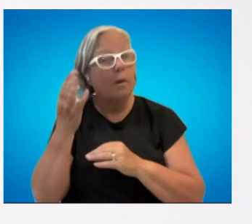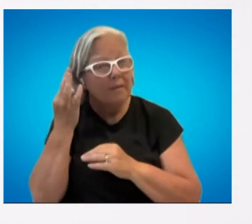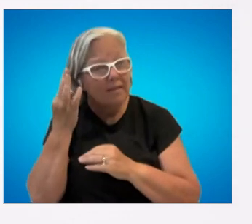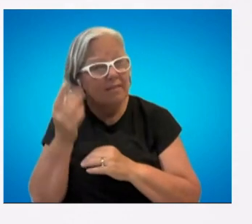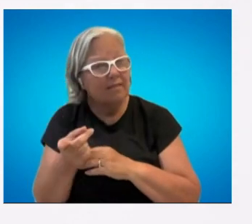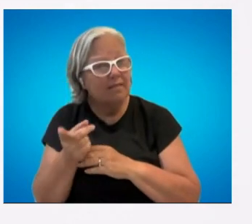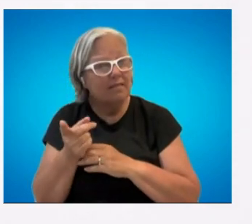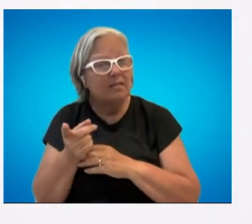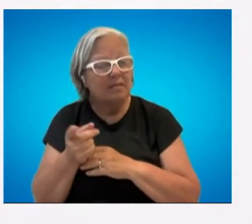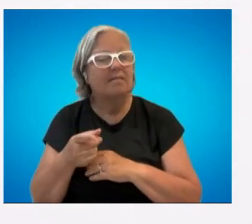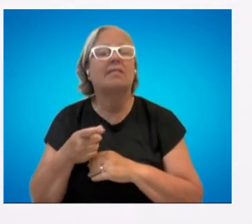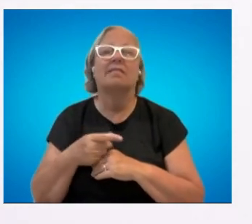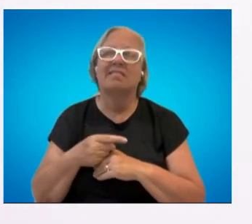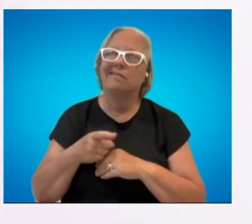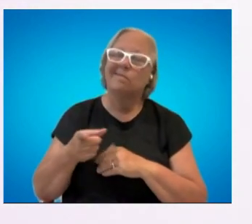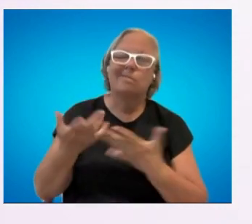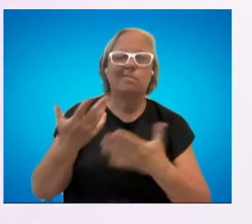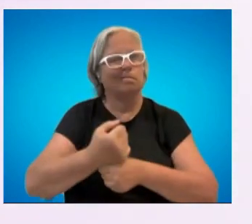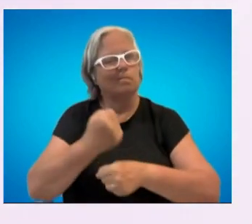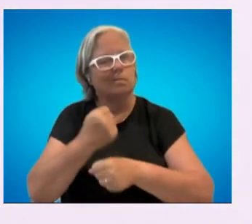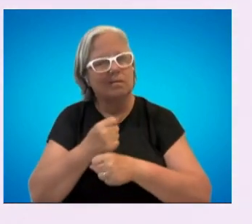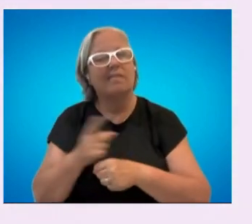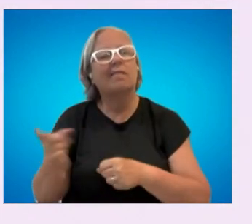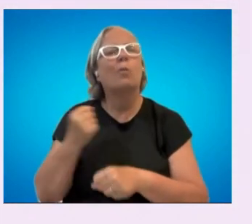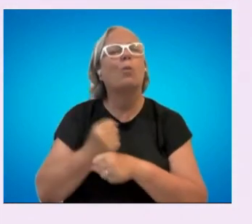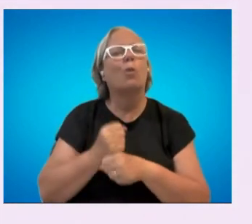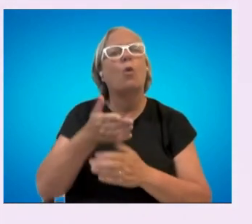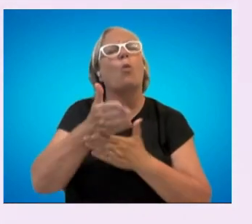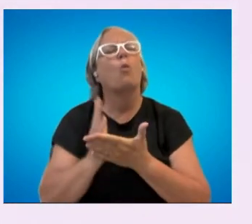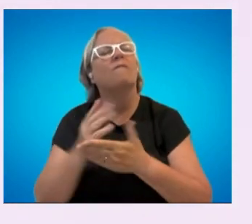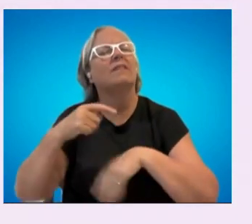often work part-time, especially when it comes to long-term